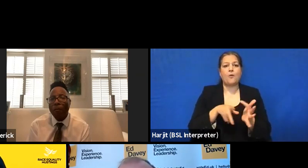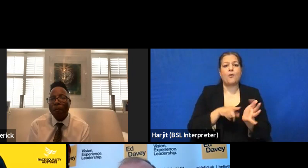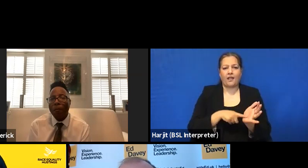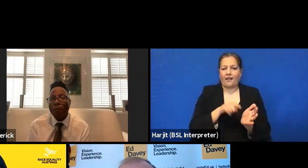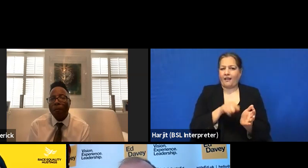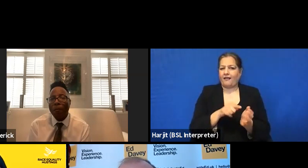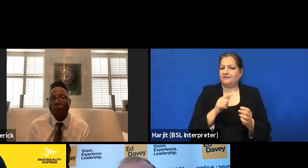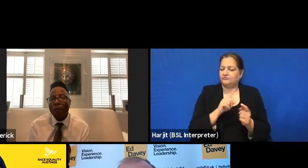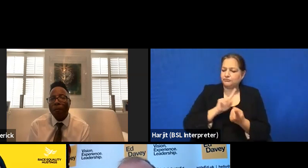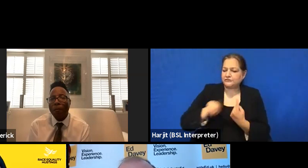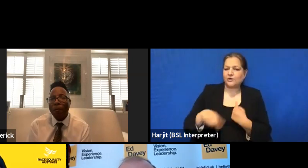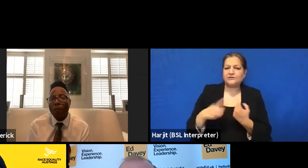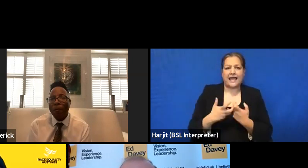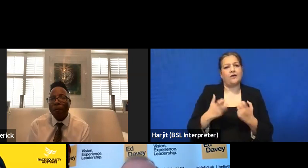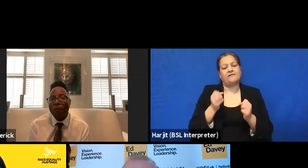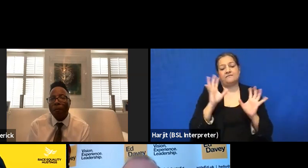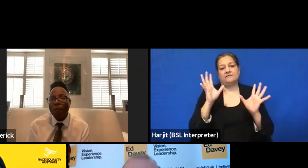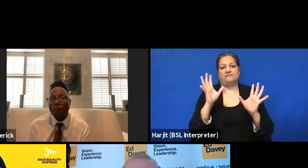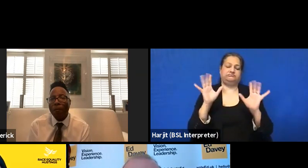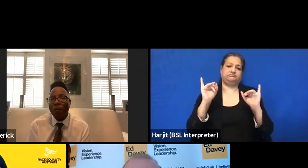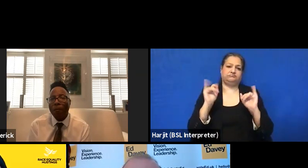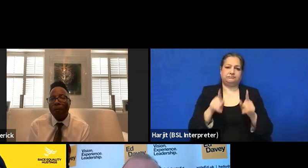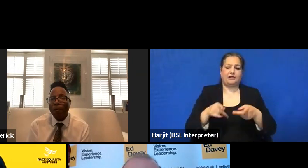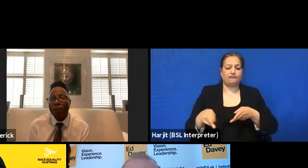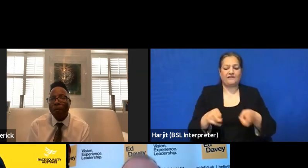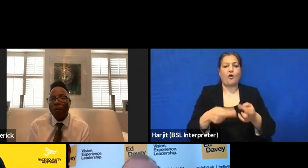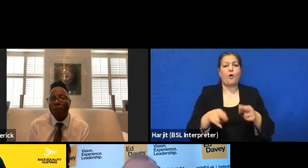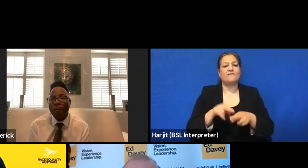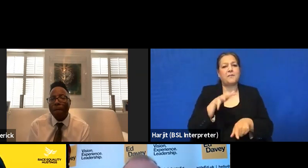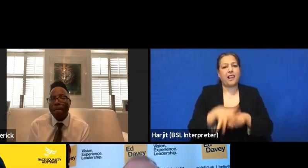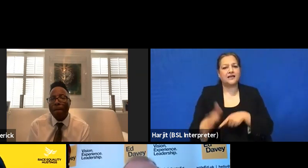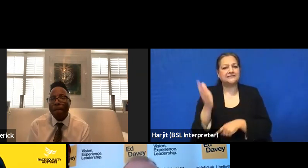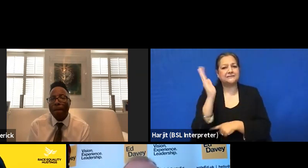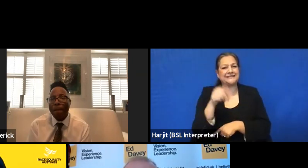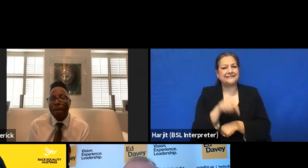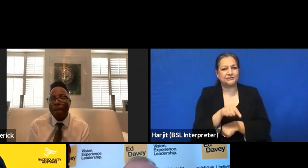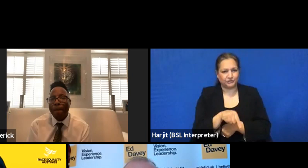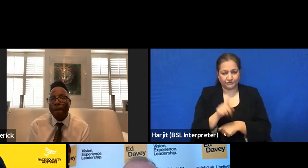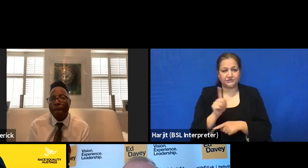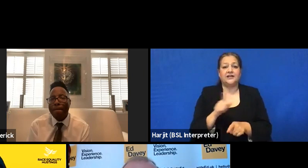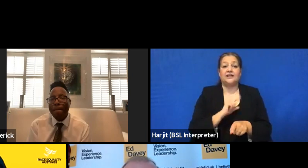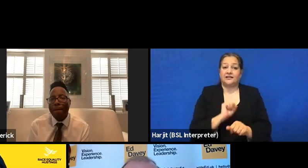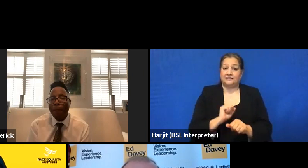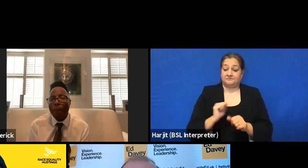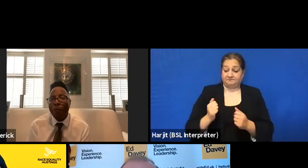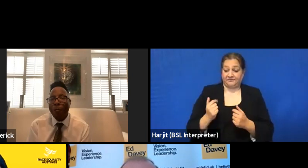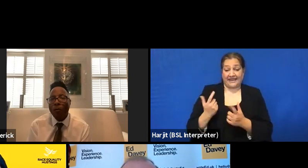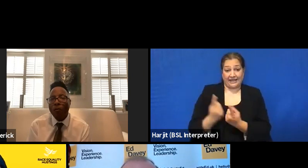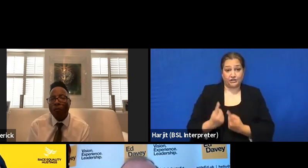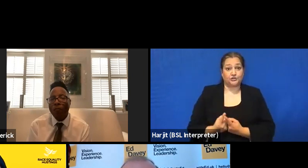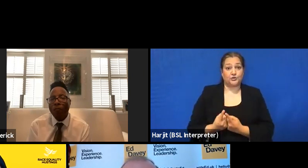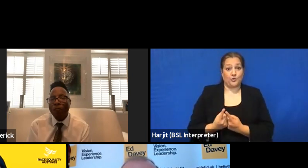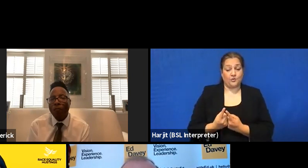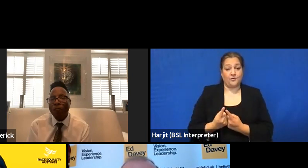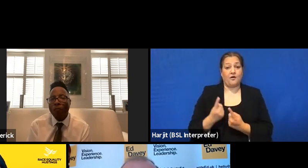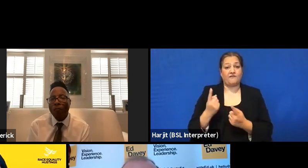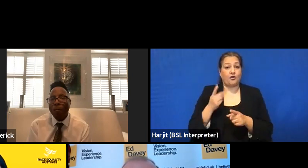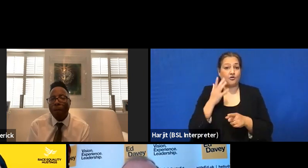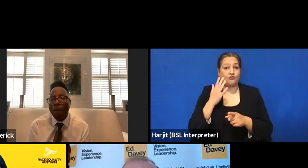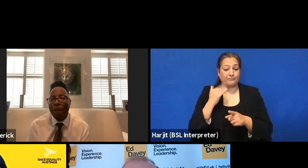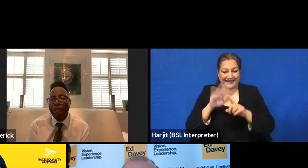infamous Rivers of Blood speech. And so that debate between liberal and reactionary views about race has been with us for a